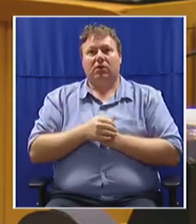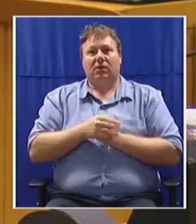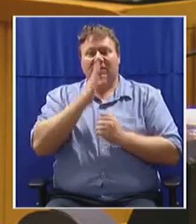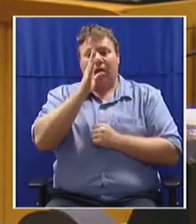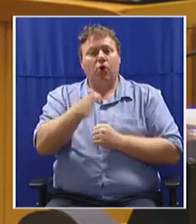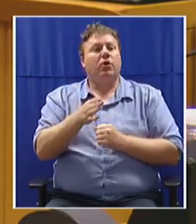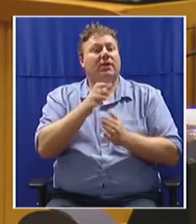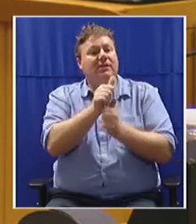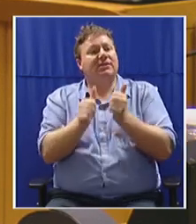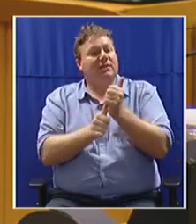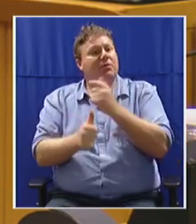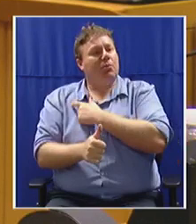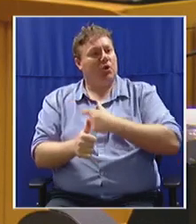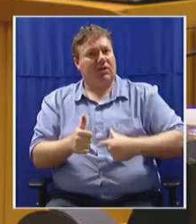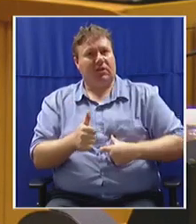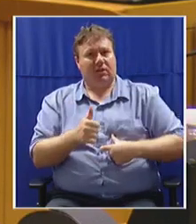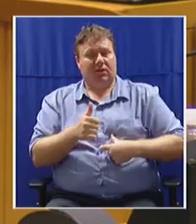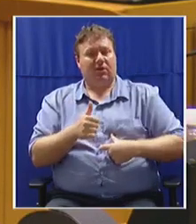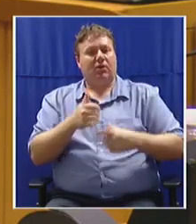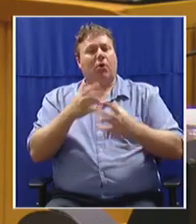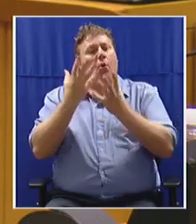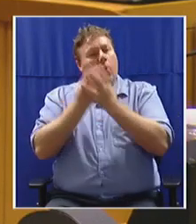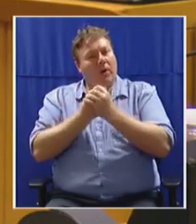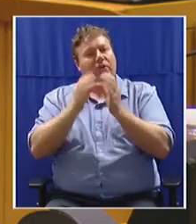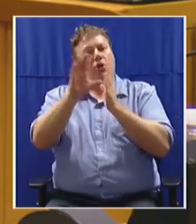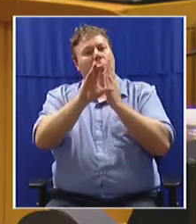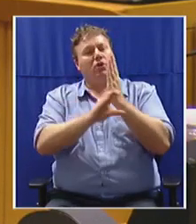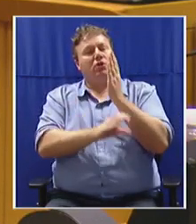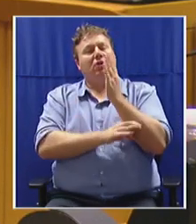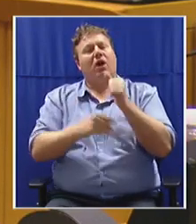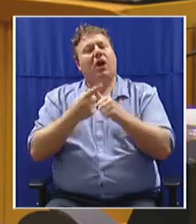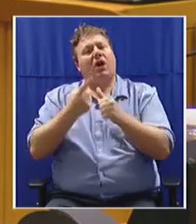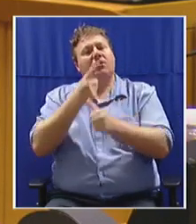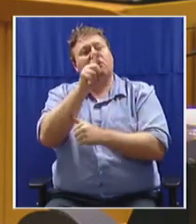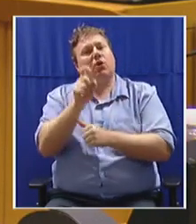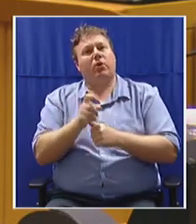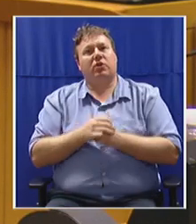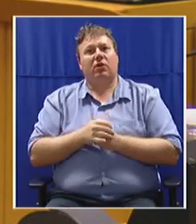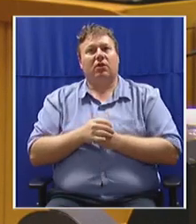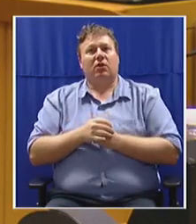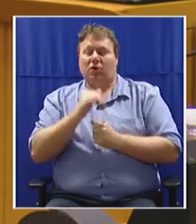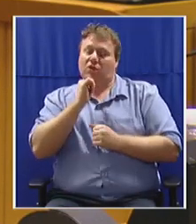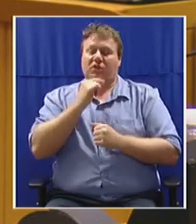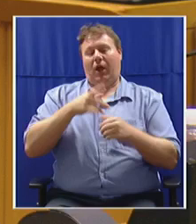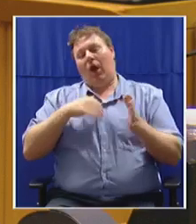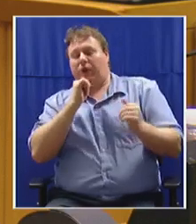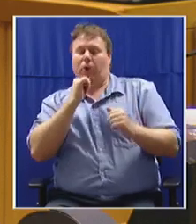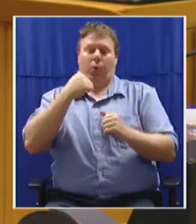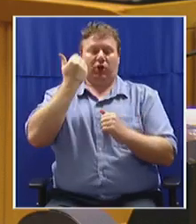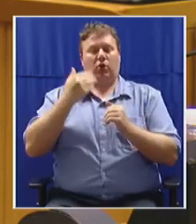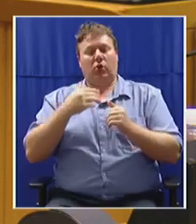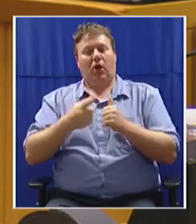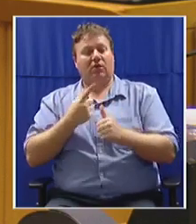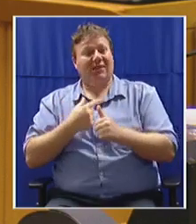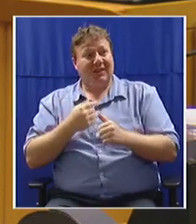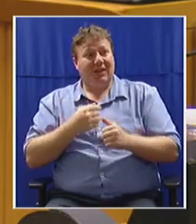President in line with the Constitution to answer the question and not say, no, I don't want to answer it. He must be held